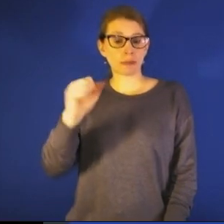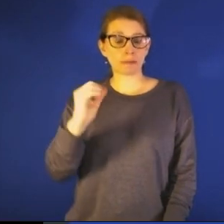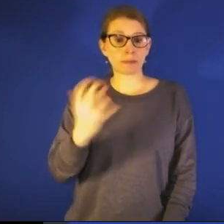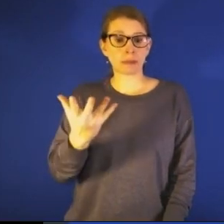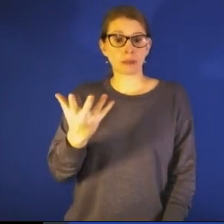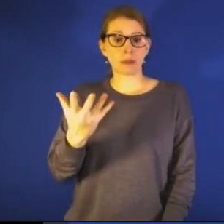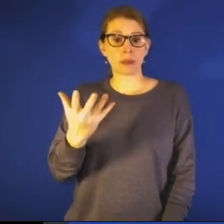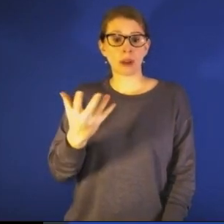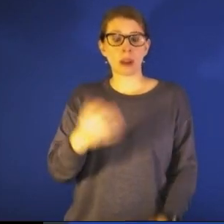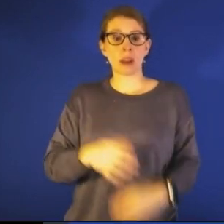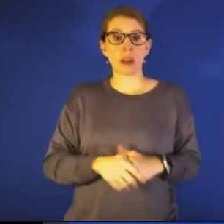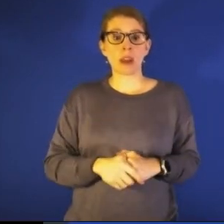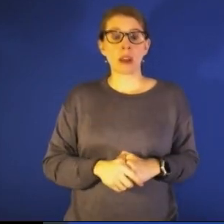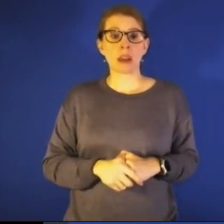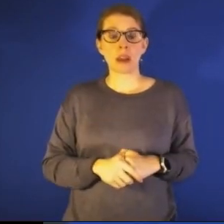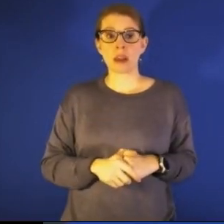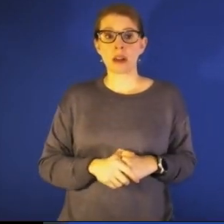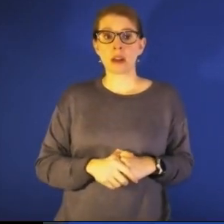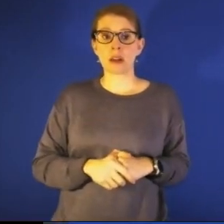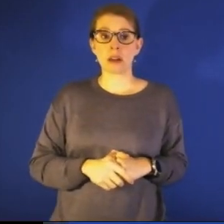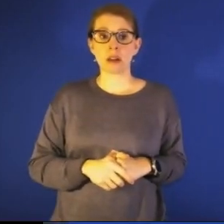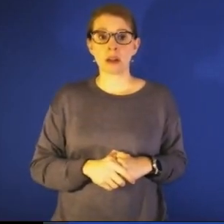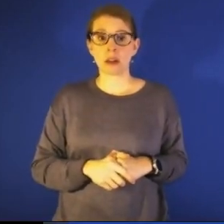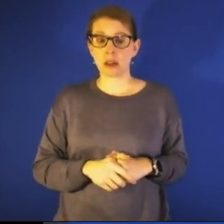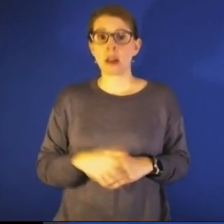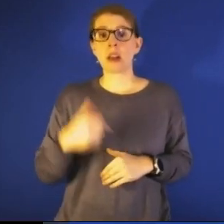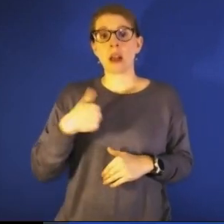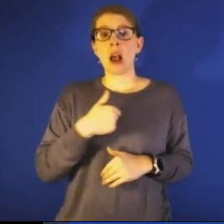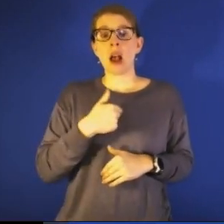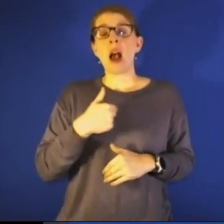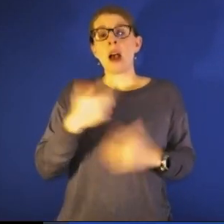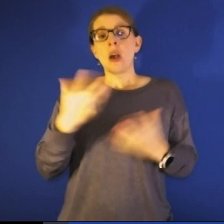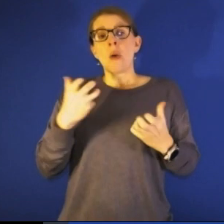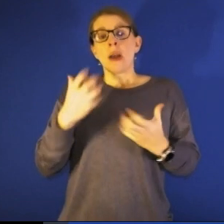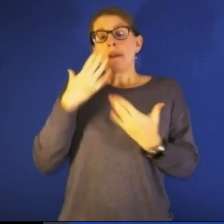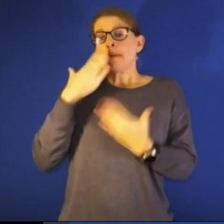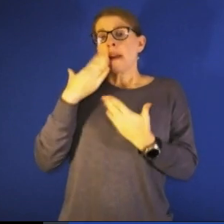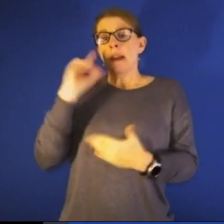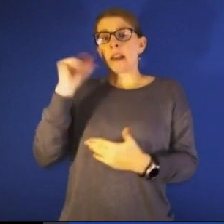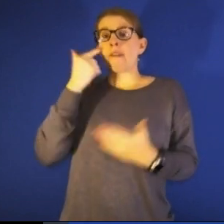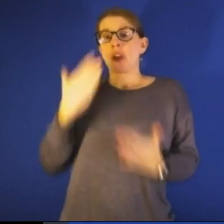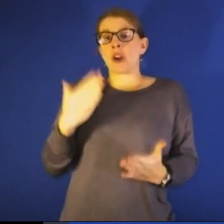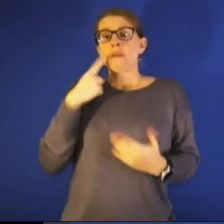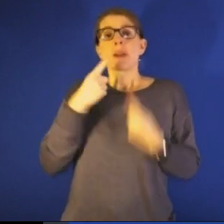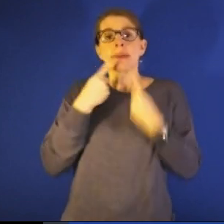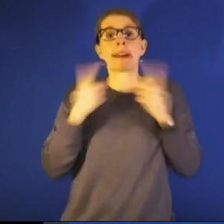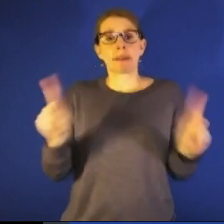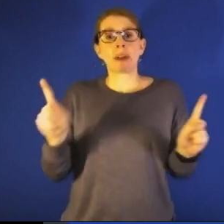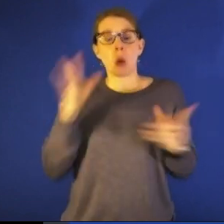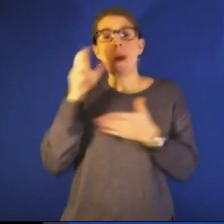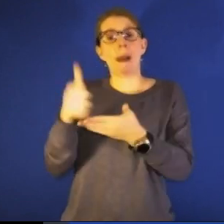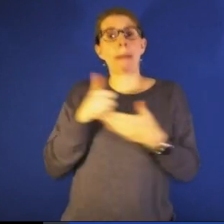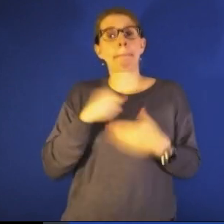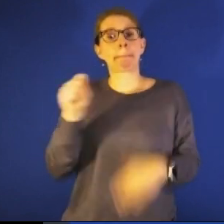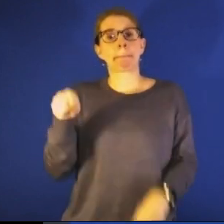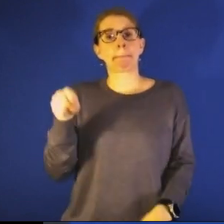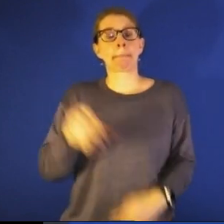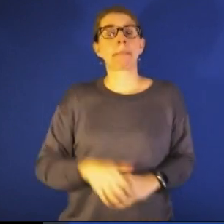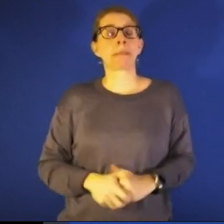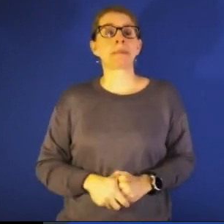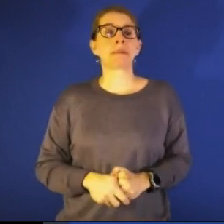second everybody. I want to thank the governor for the declaration. That certainly will help.